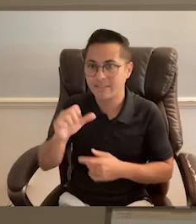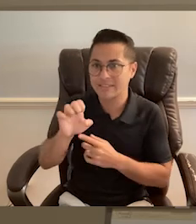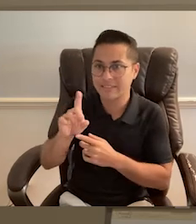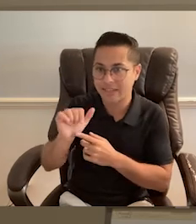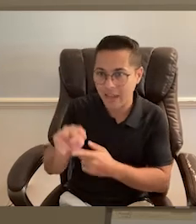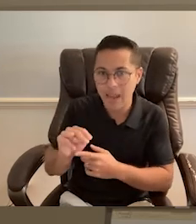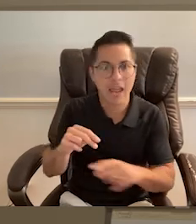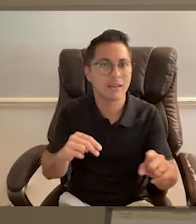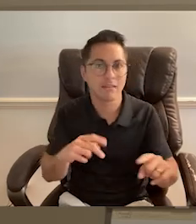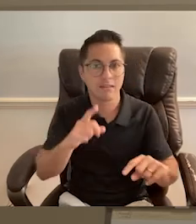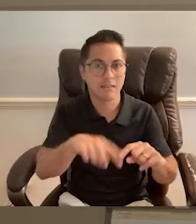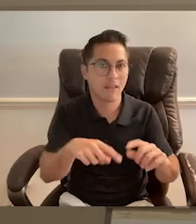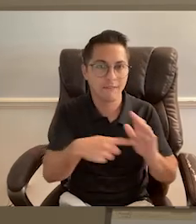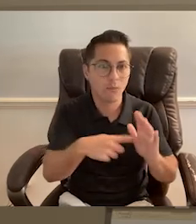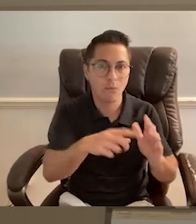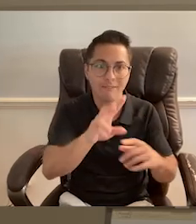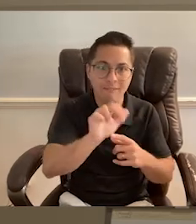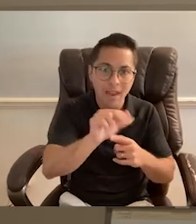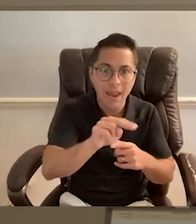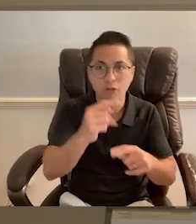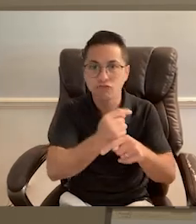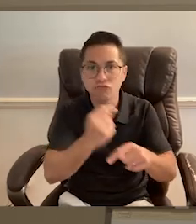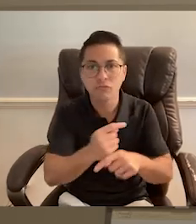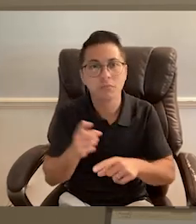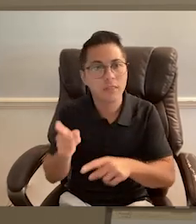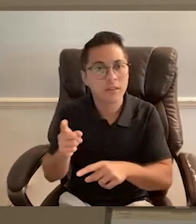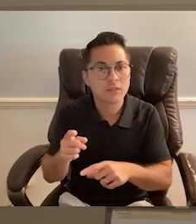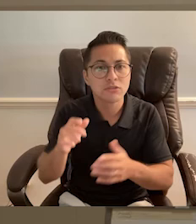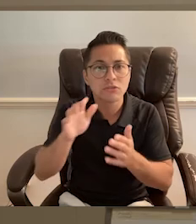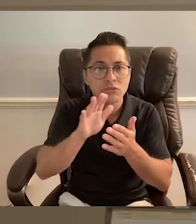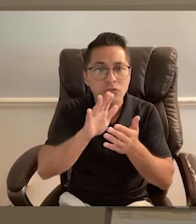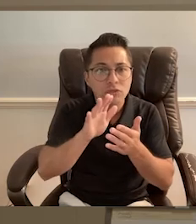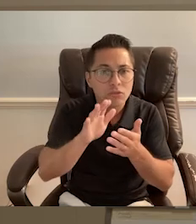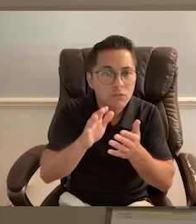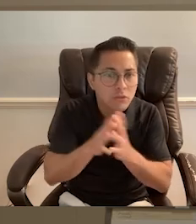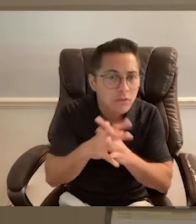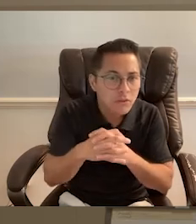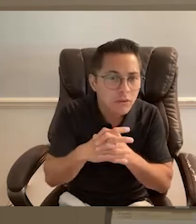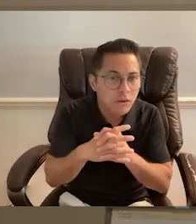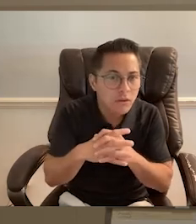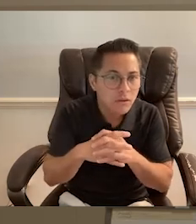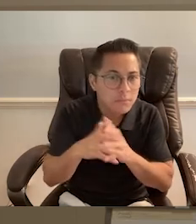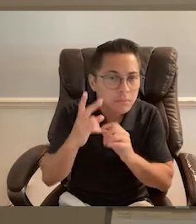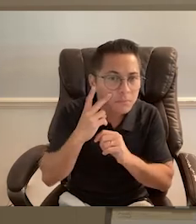we had any questions, anything that we can answer.